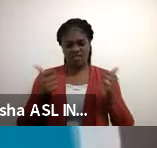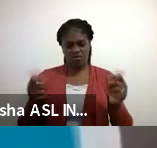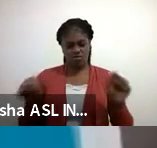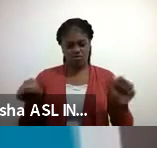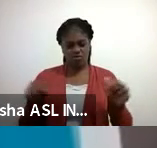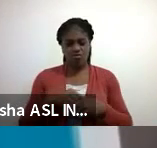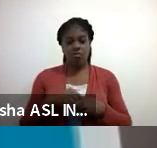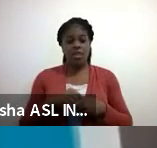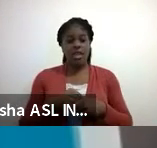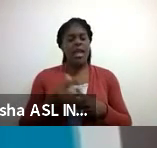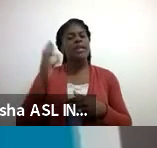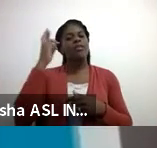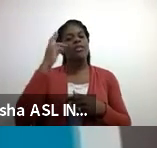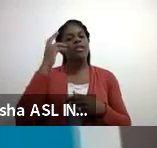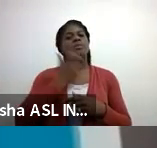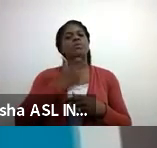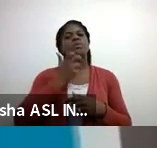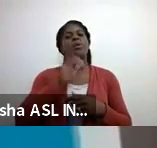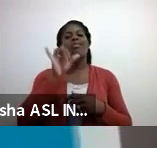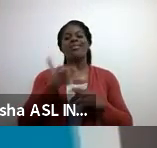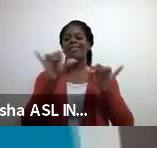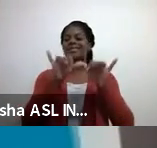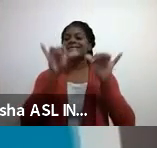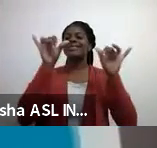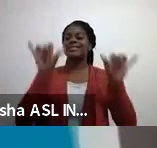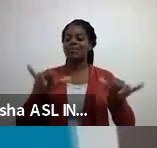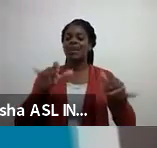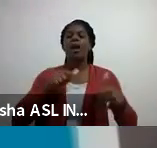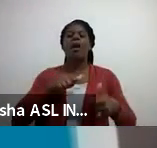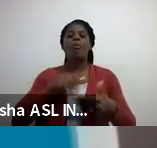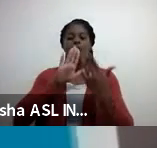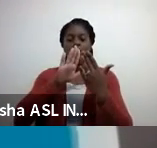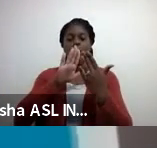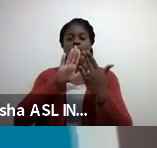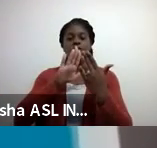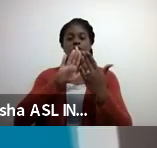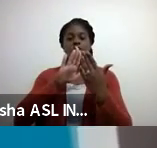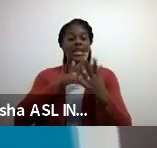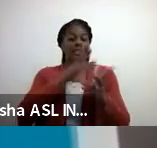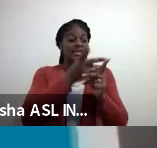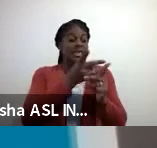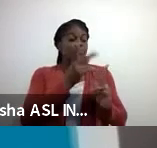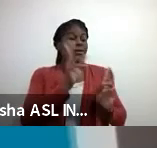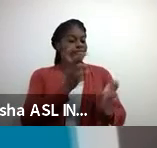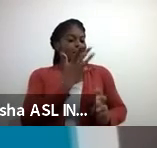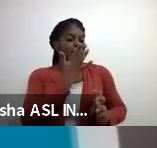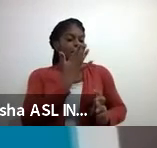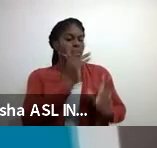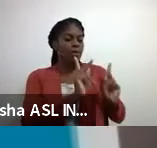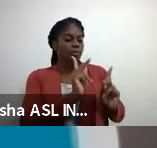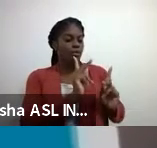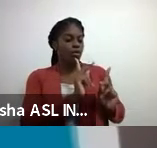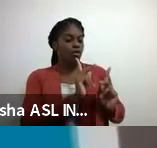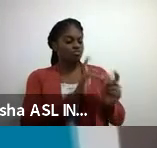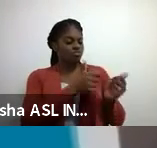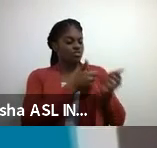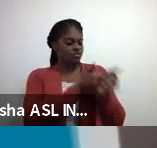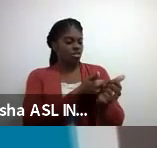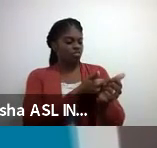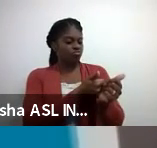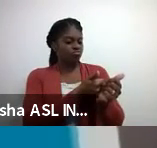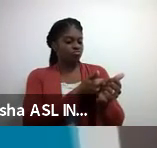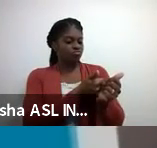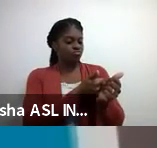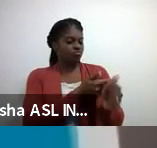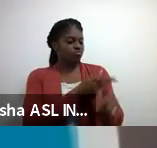a systemic approach to keeping colored people in line. Fast forward